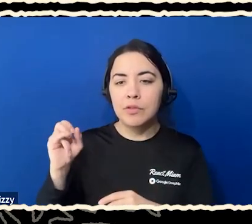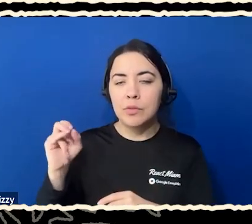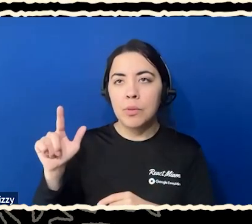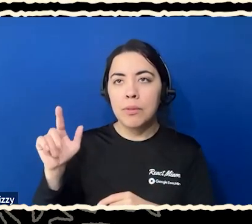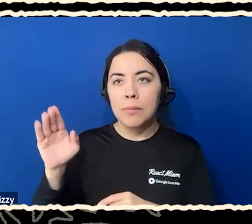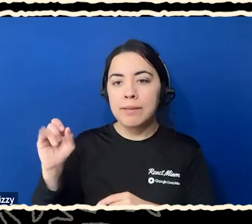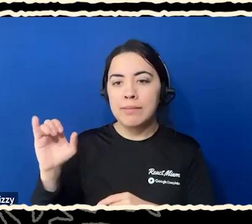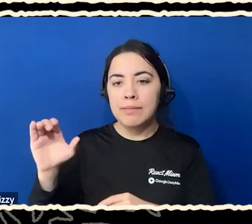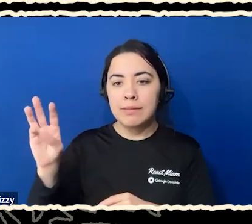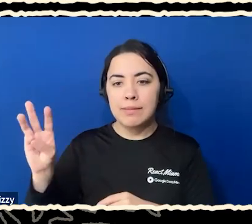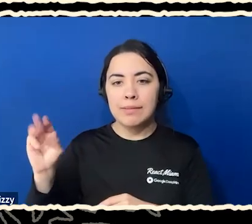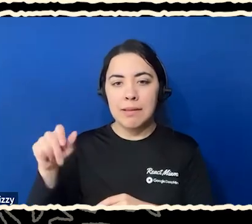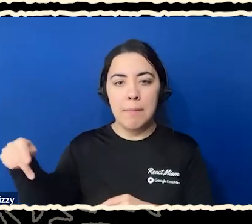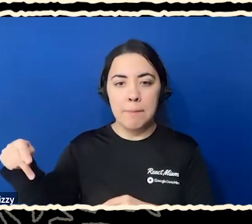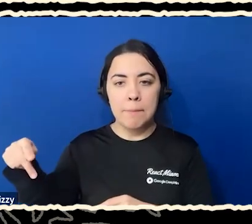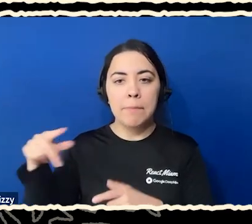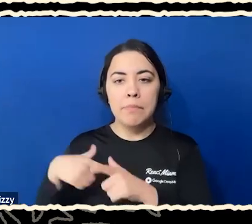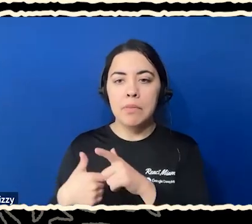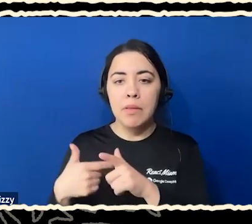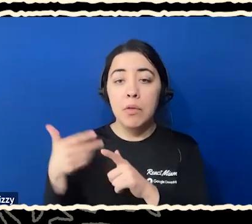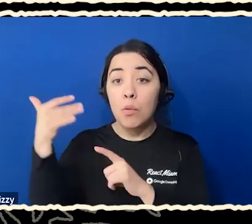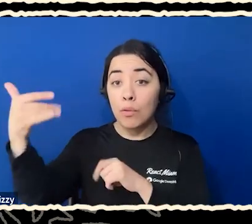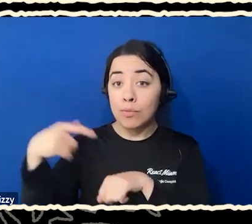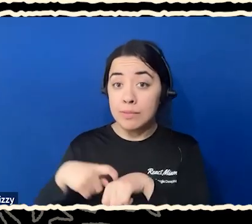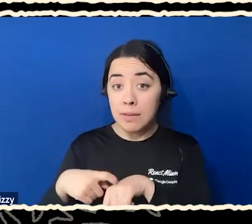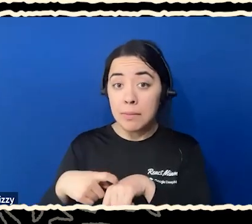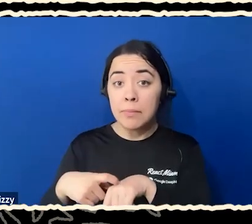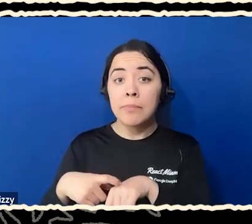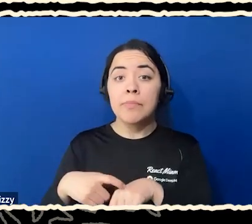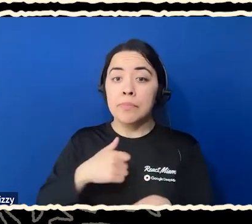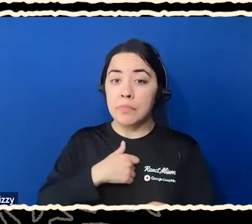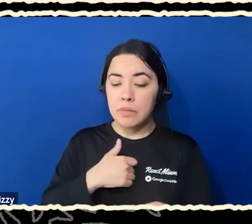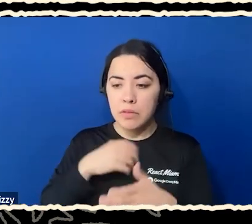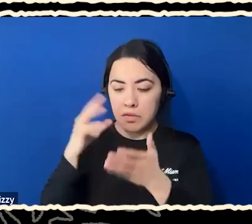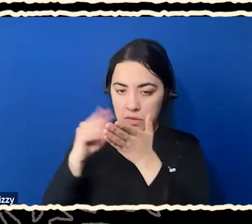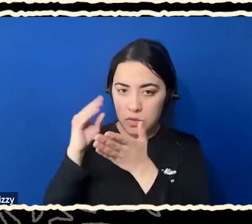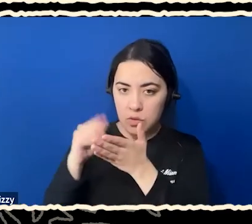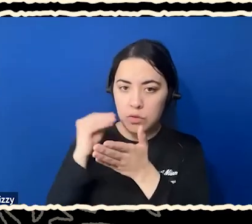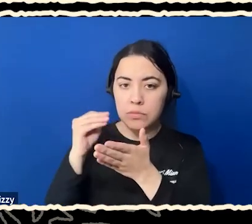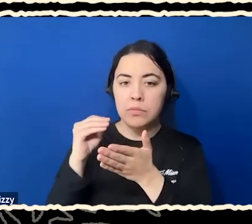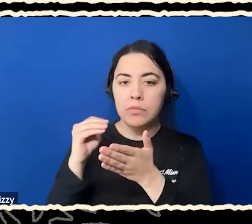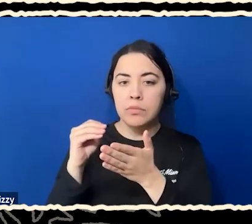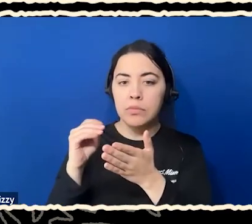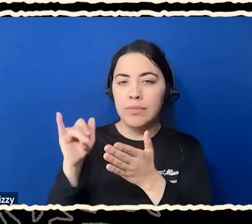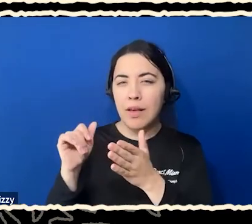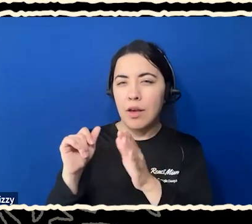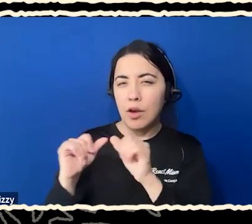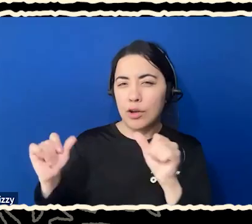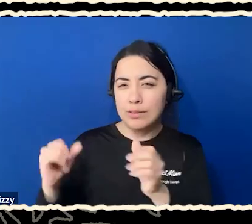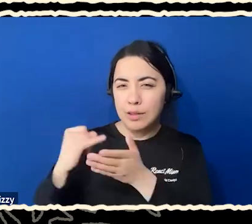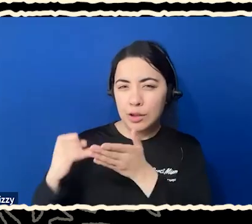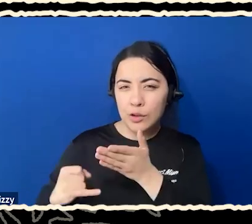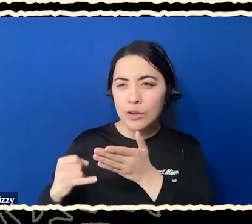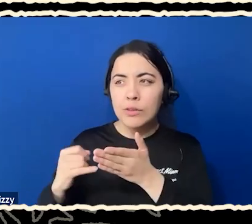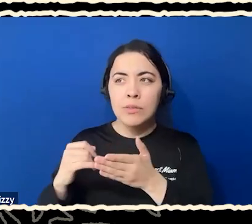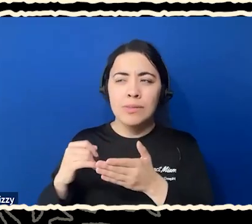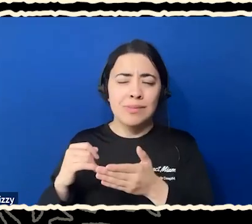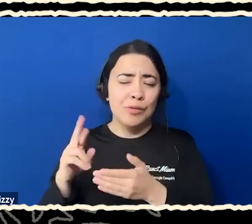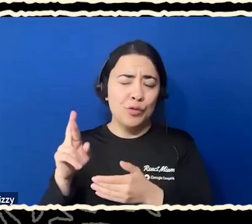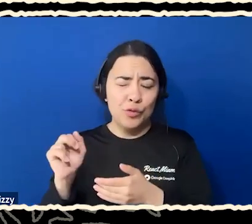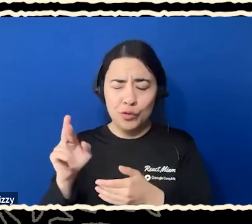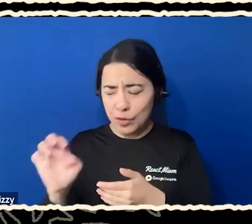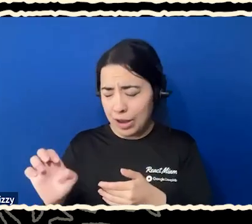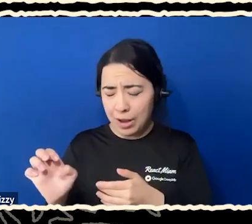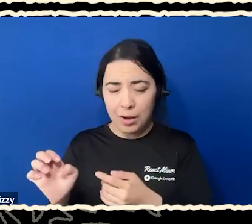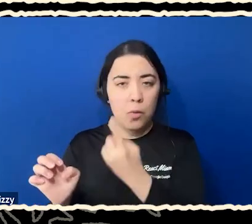apps. And over this time, I've come to learn that architecture is rarely shaped by one